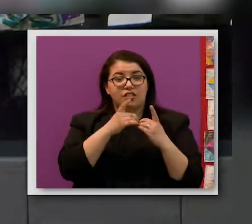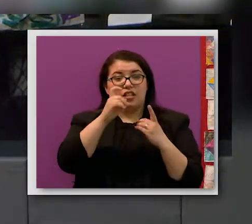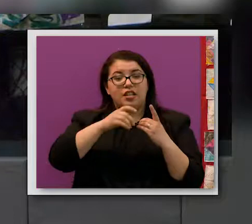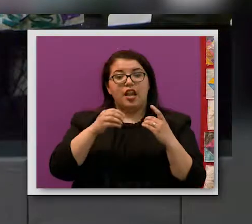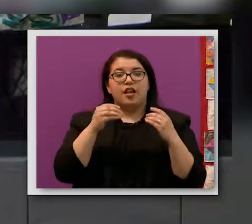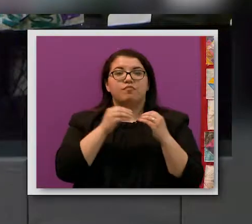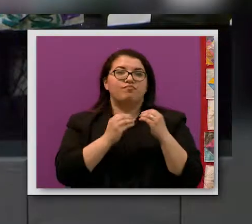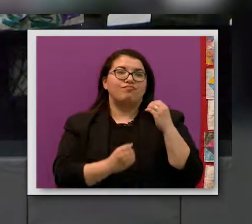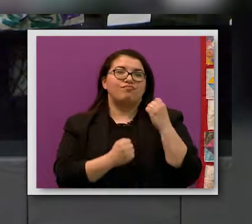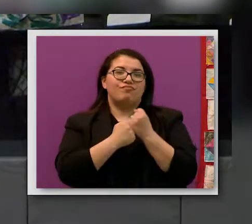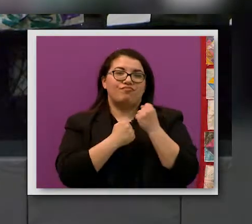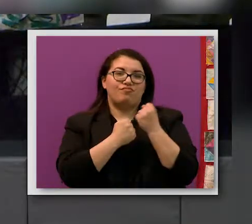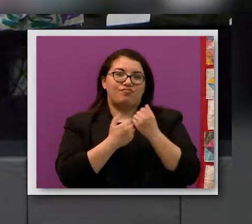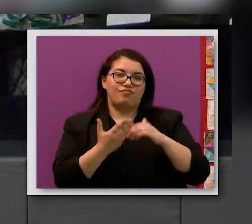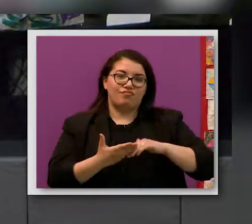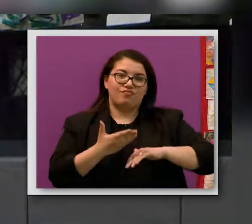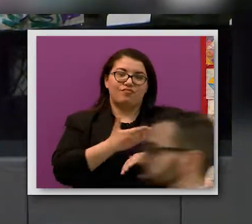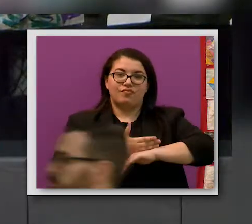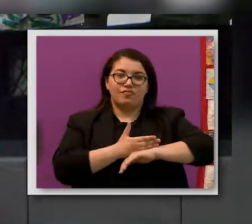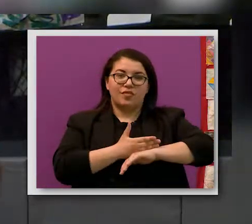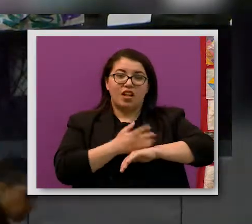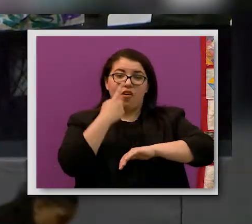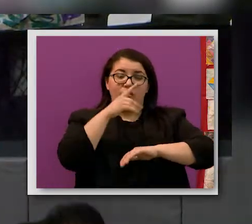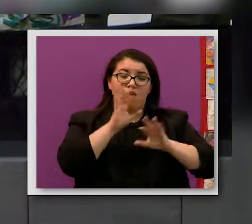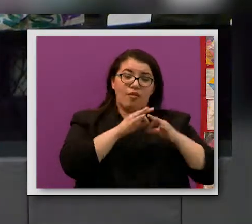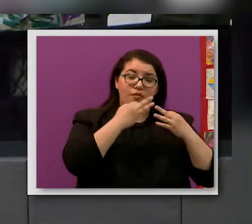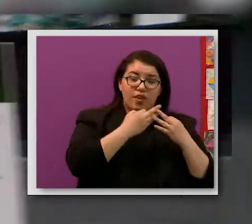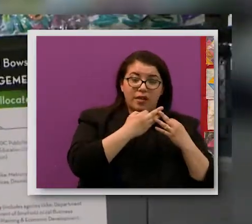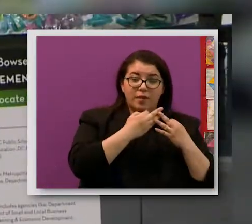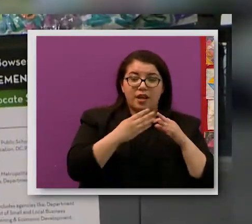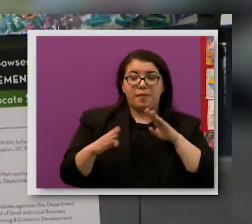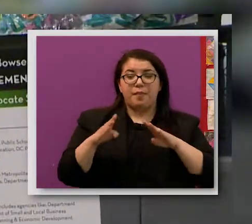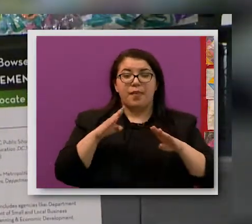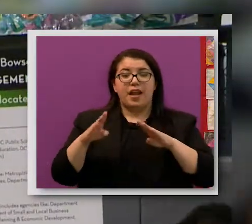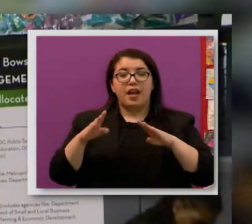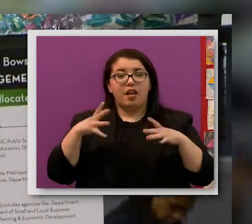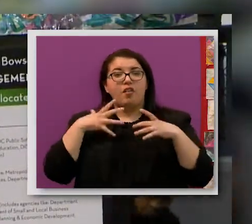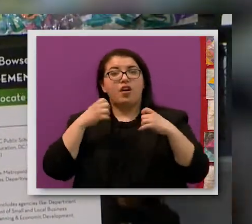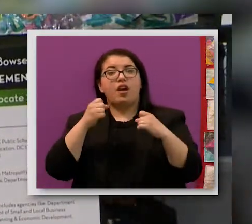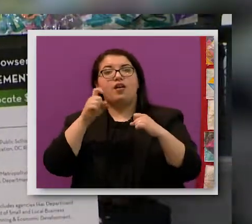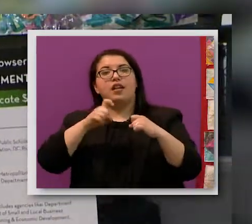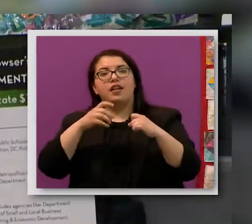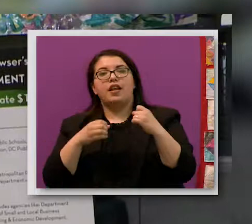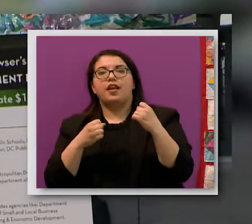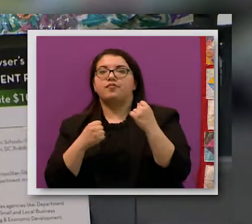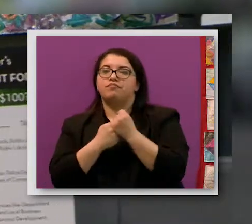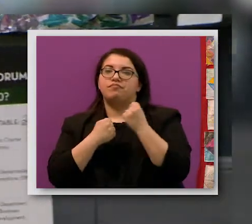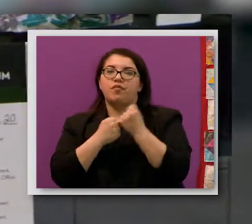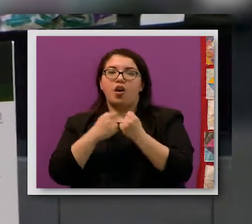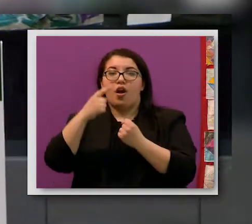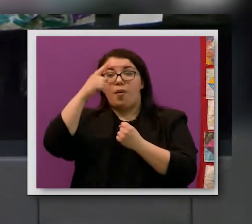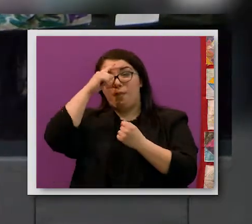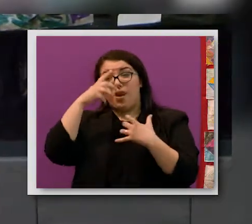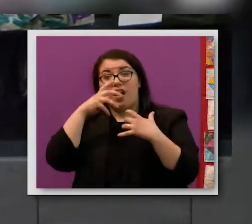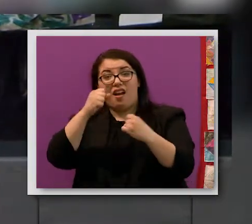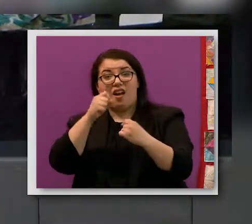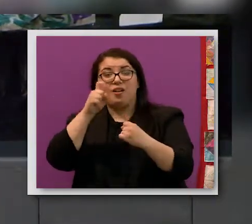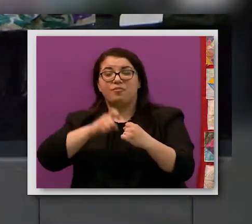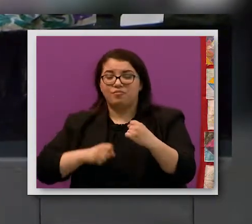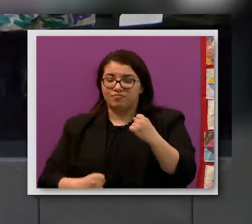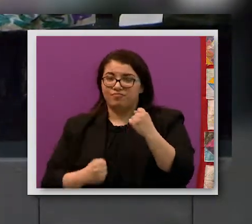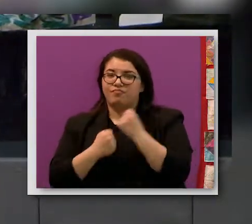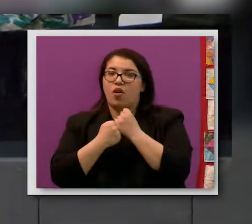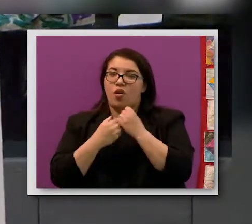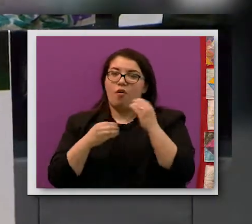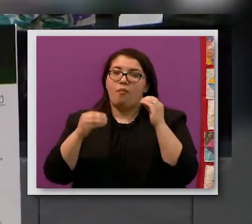more support in our families, and our behavioral health department definitely needs more mental health services for our consumers in